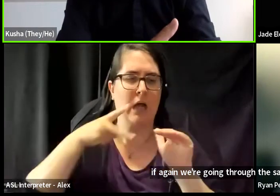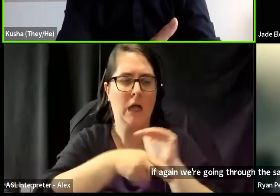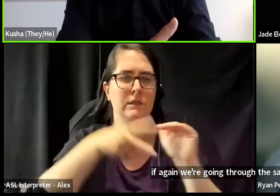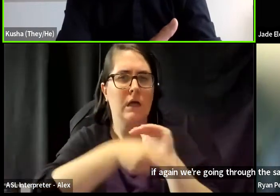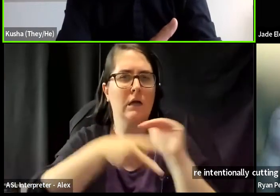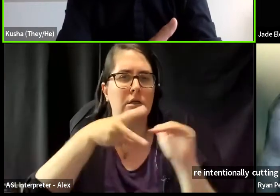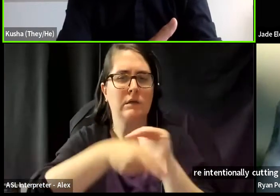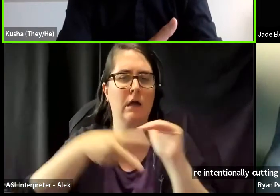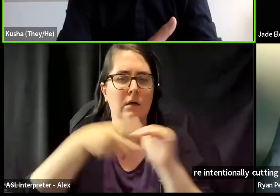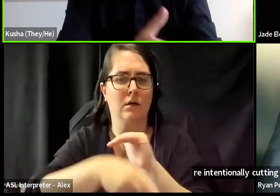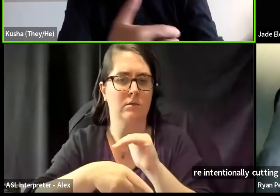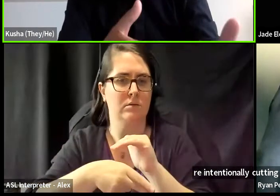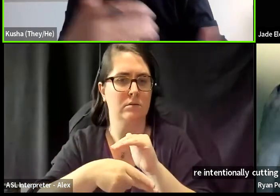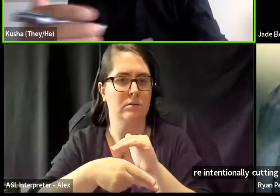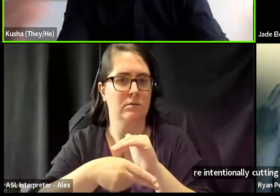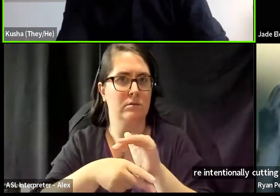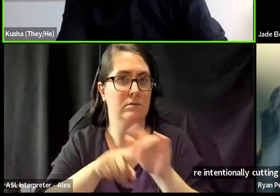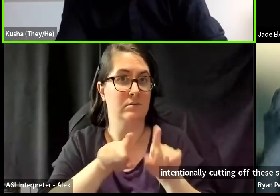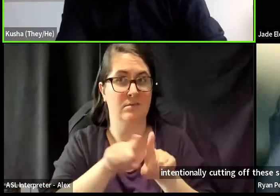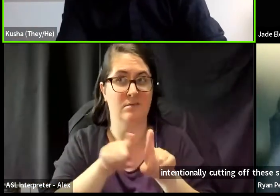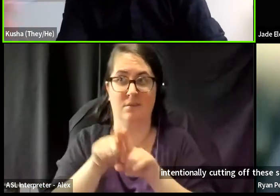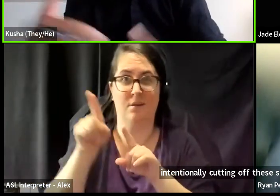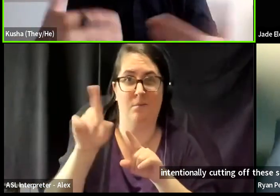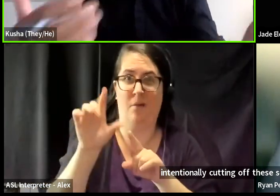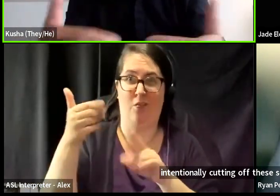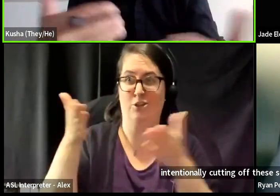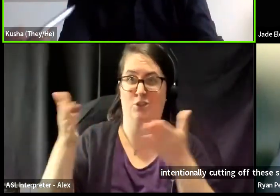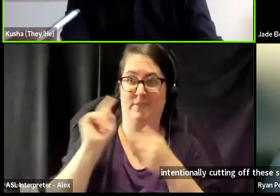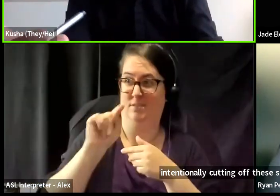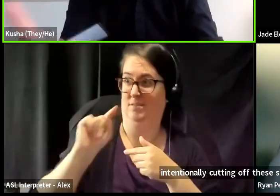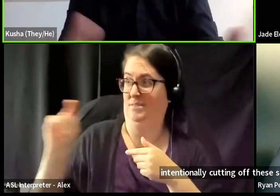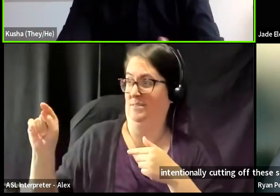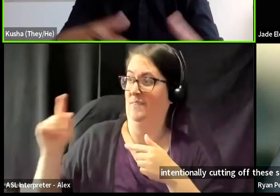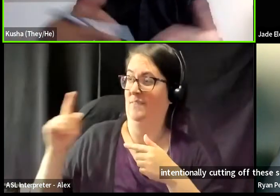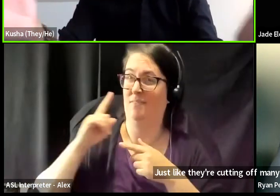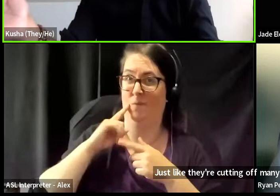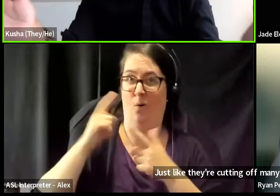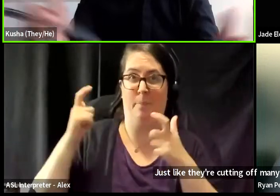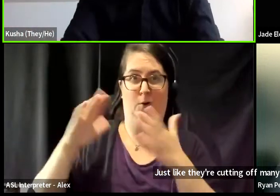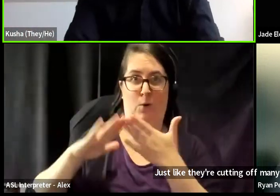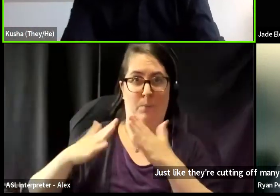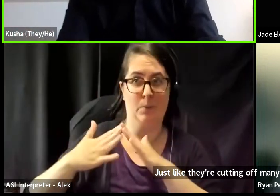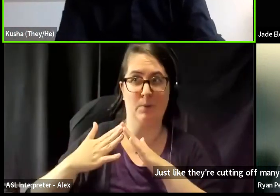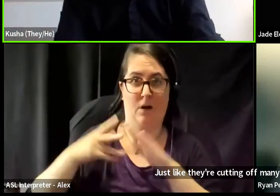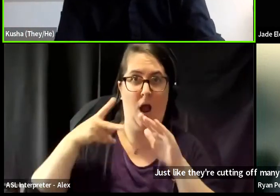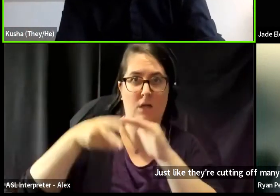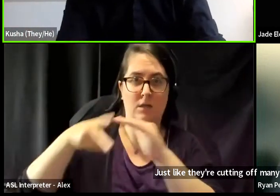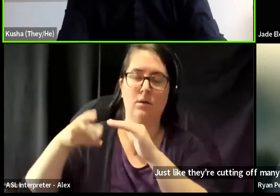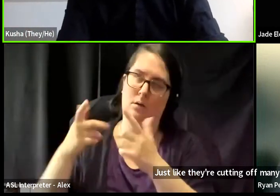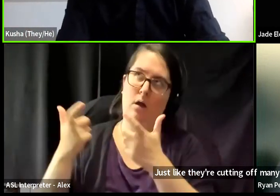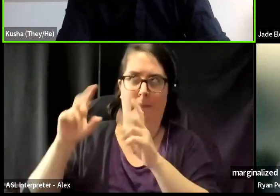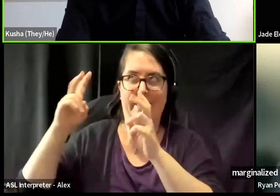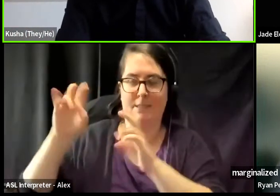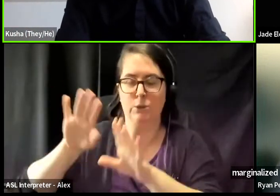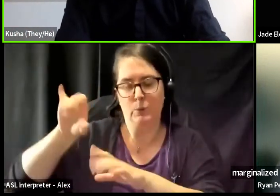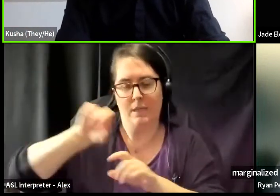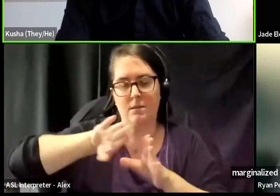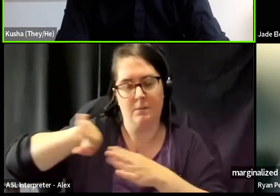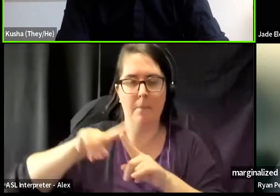services, just like they're cutting off many other services from marginalized communities, which is a bigger issue. But